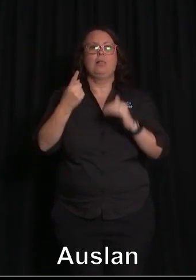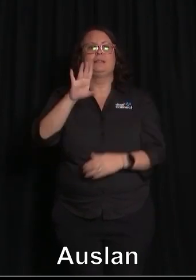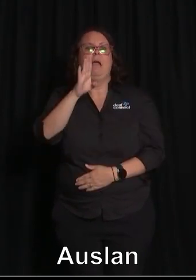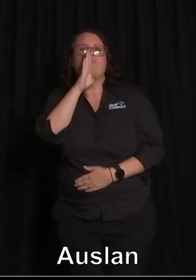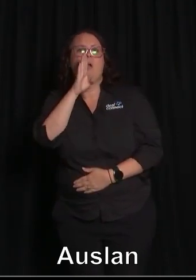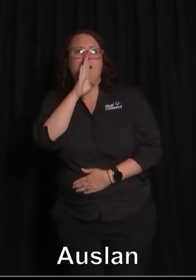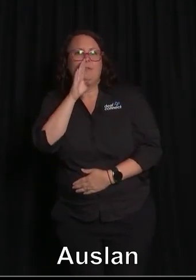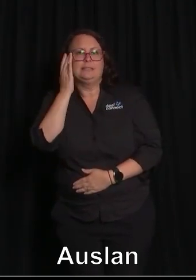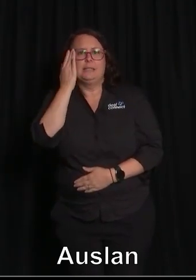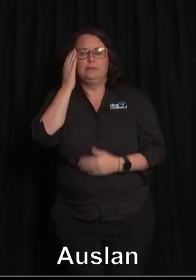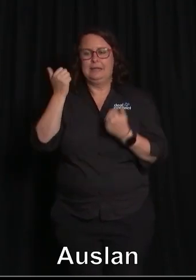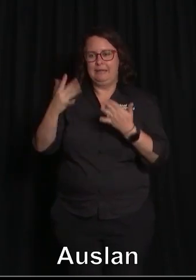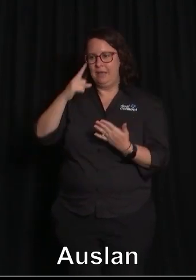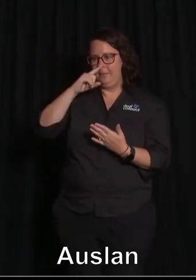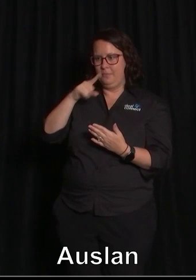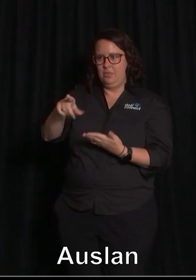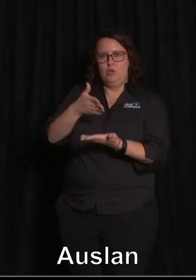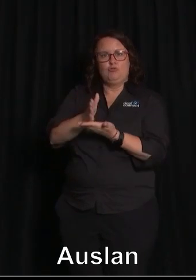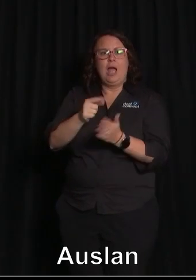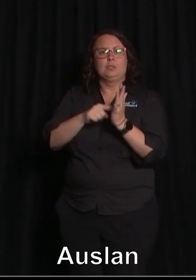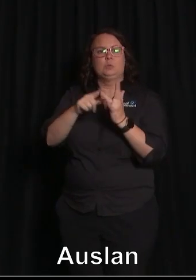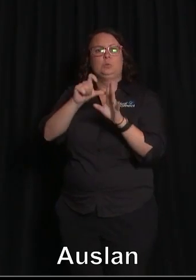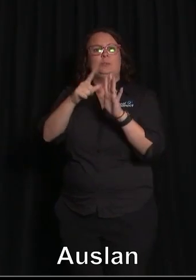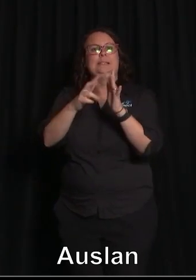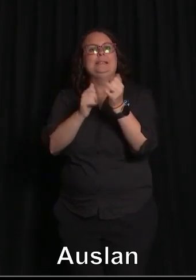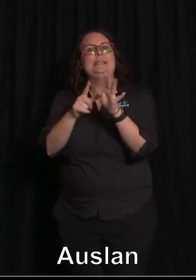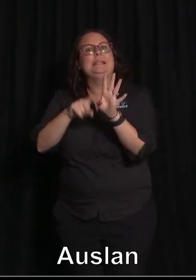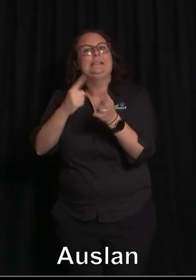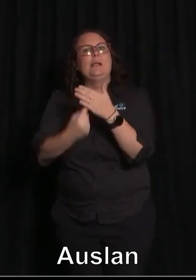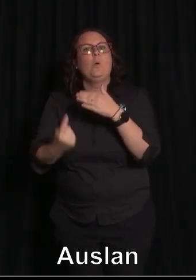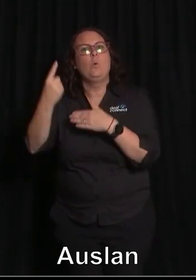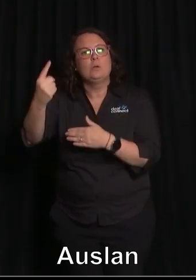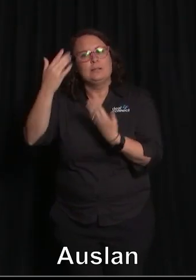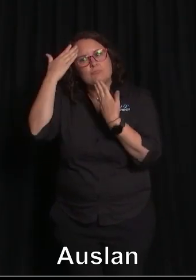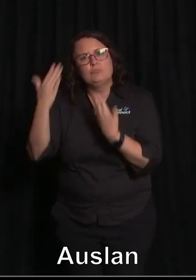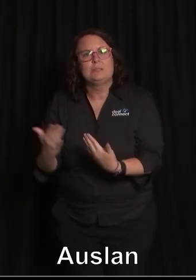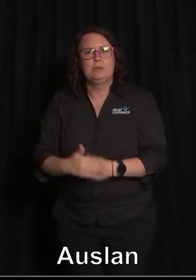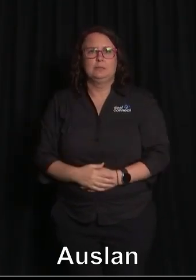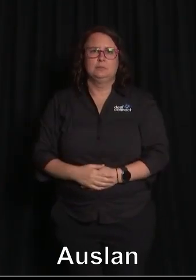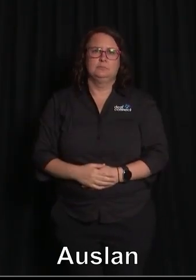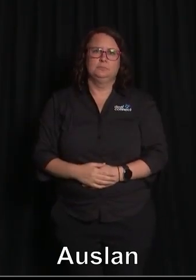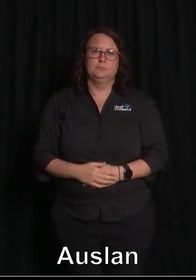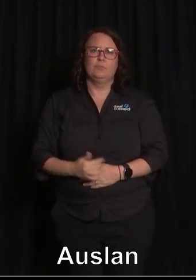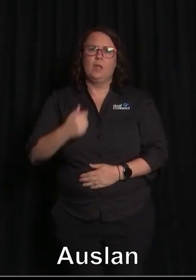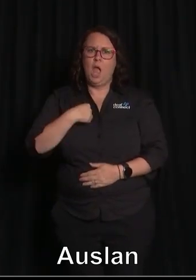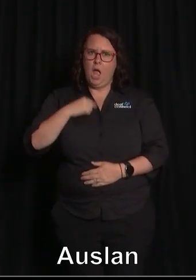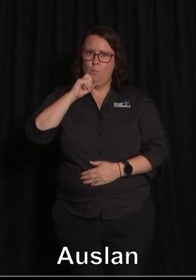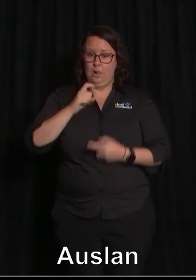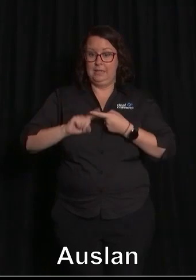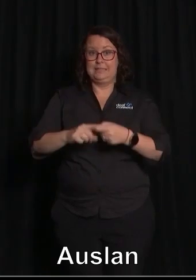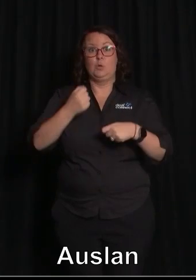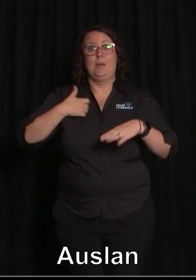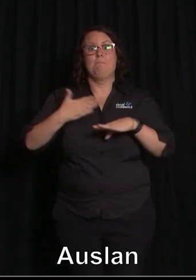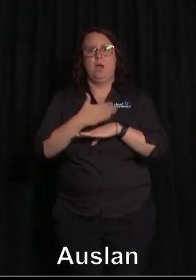upholding integrity, autonomy, and dignity of all people. And I dedicate my tenure to continue to create a life of dignity for